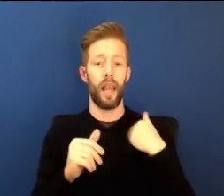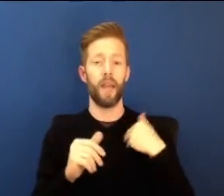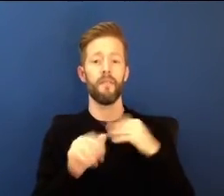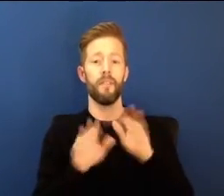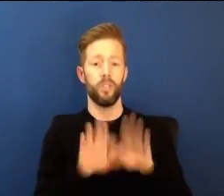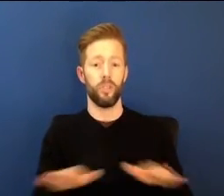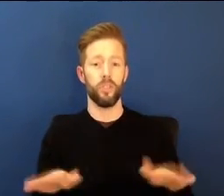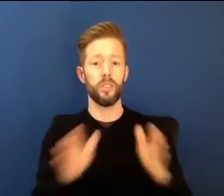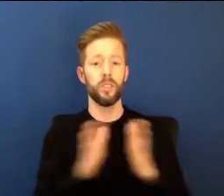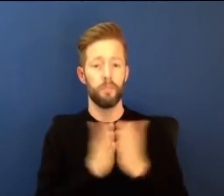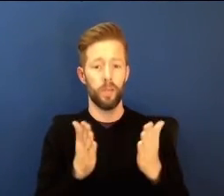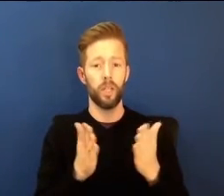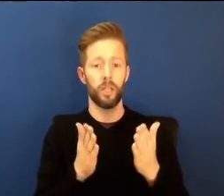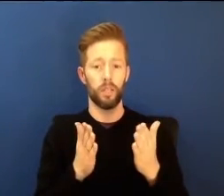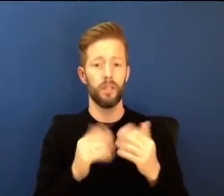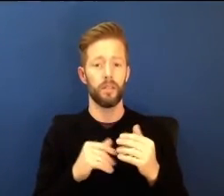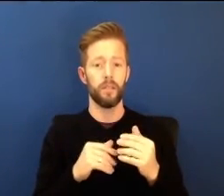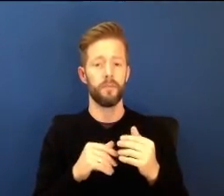children's book.